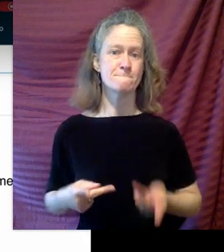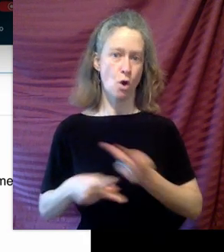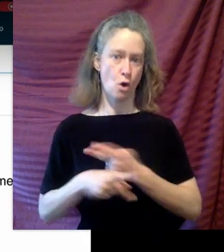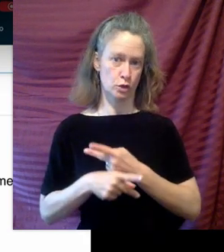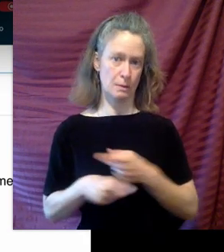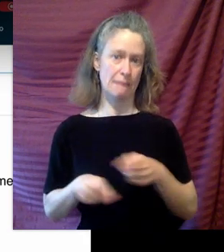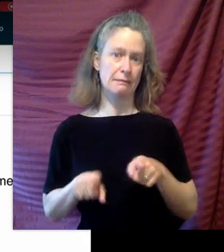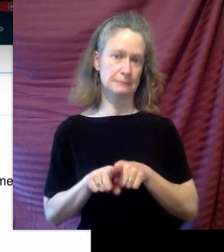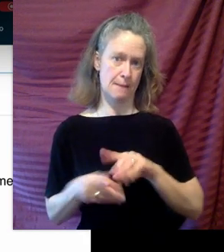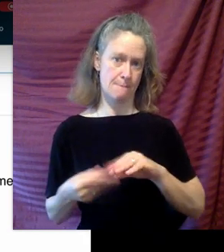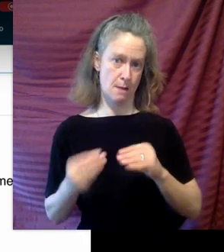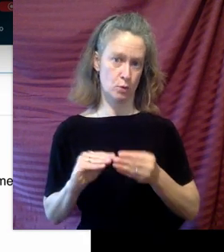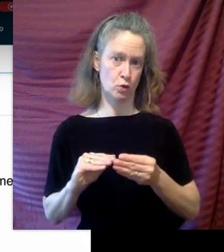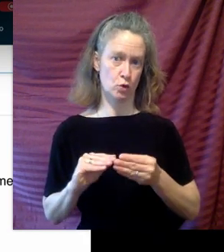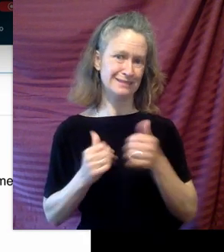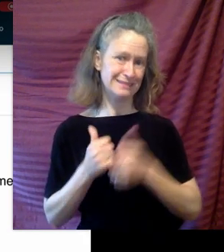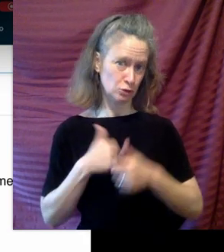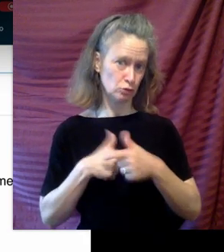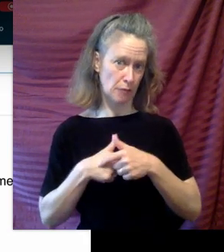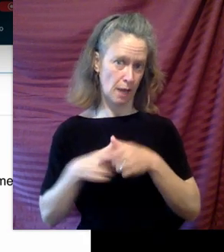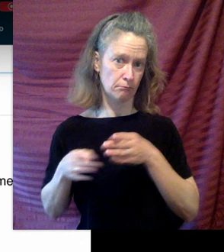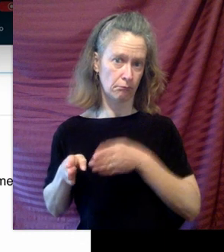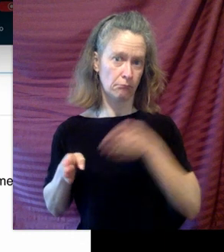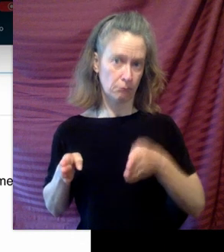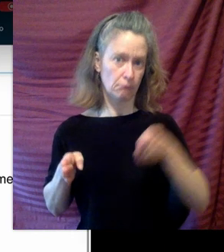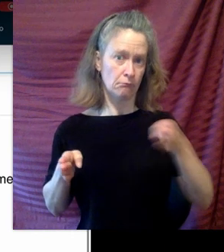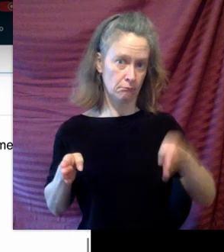the same number each time.